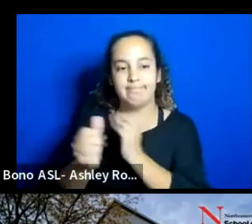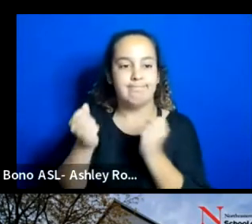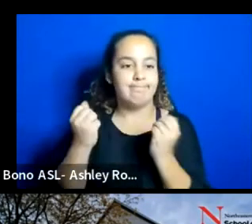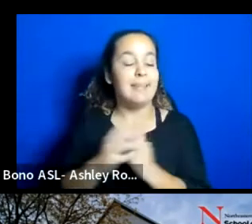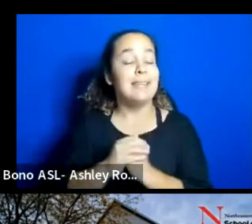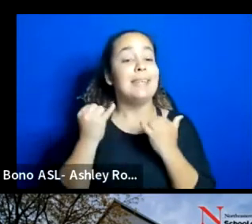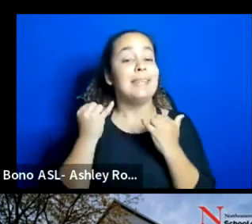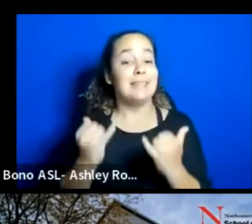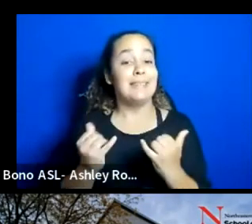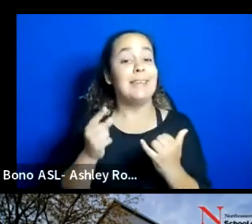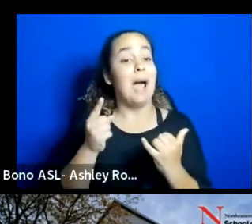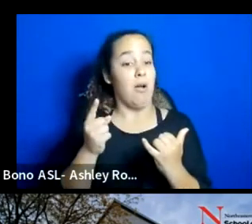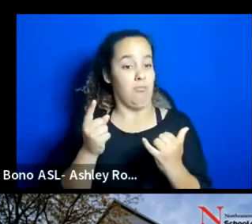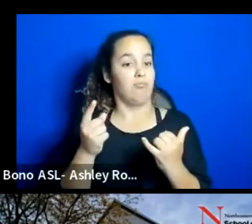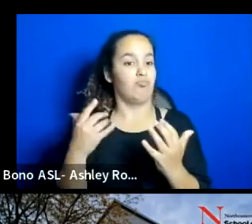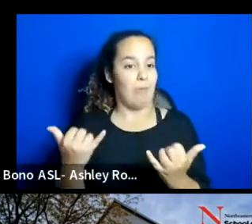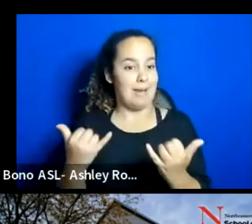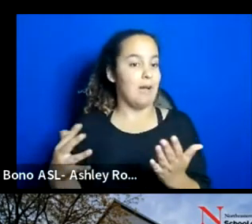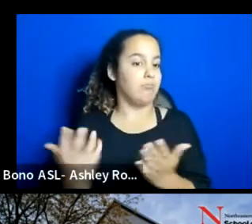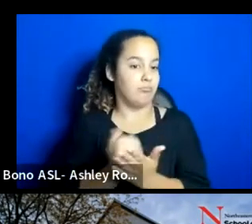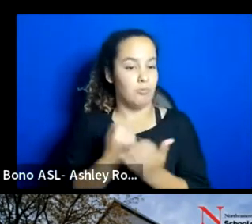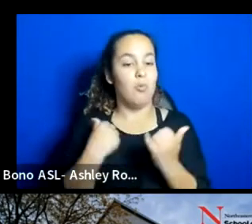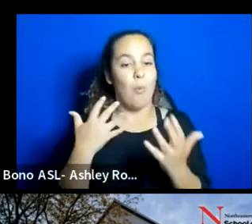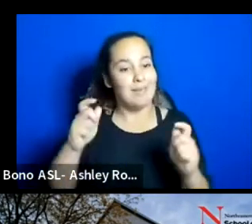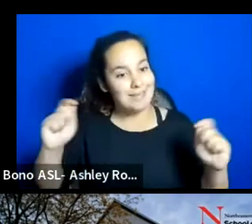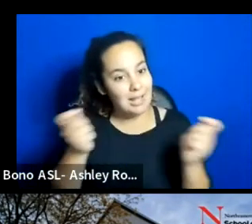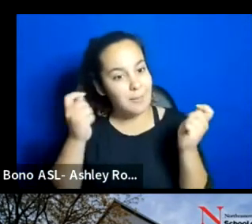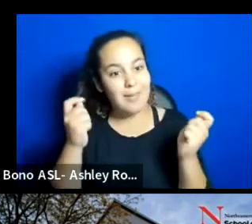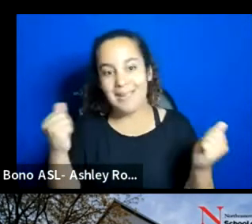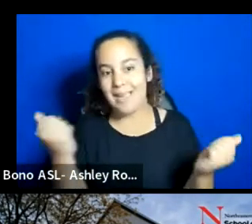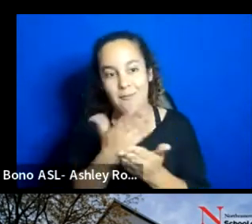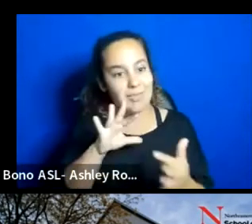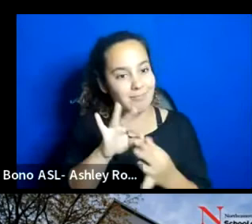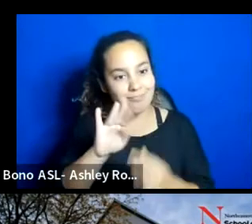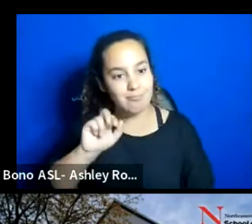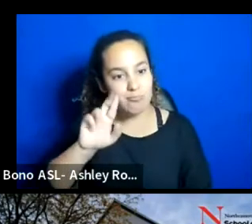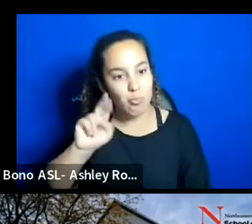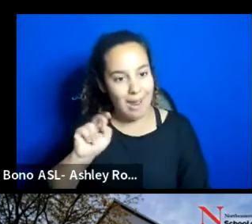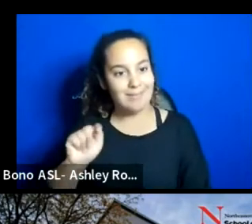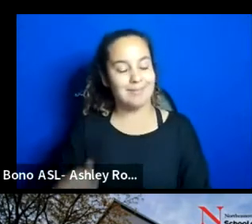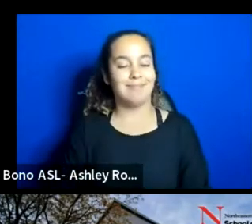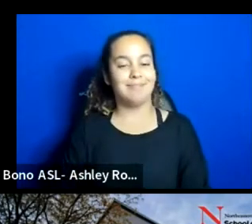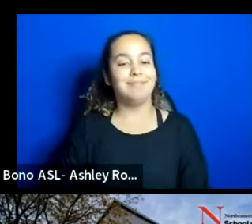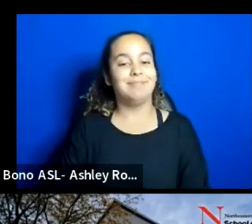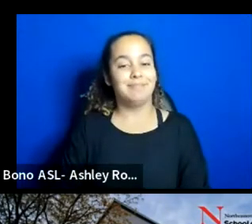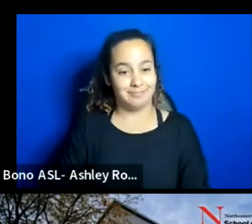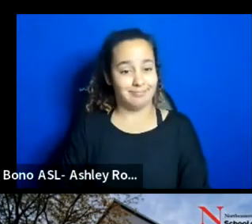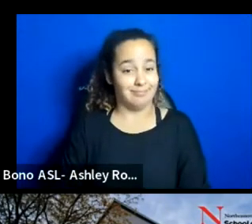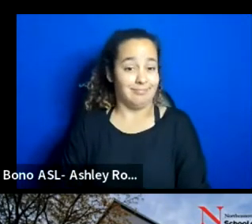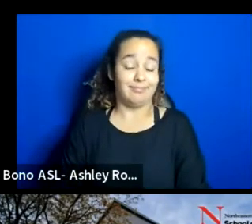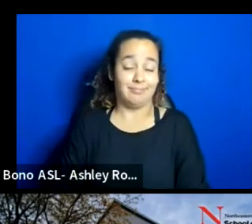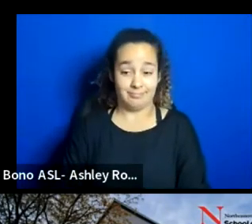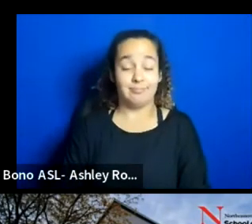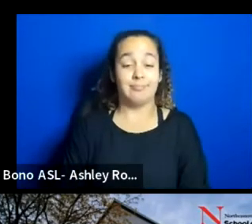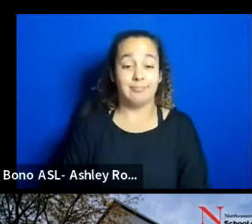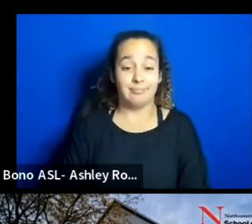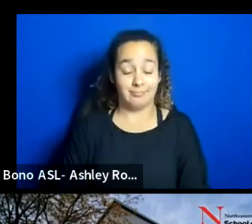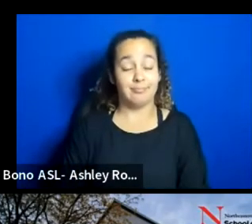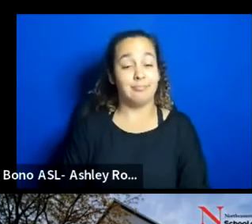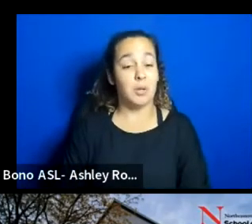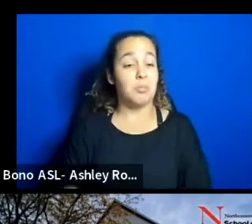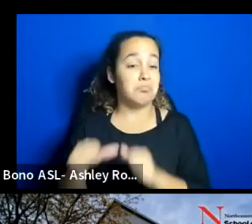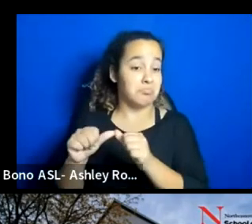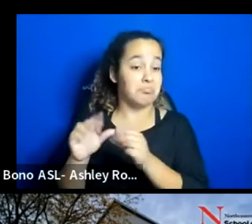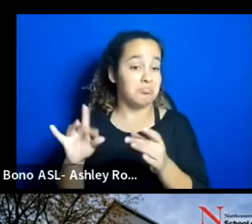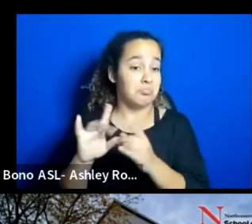this moment of celebrating all things Brent, to say a few brief words about